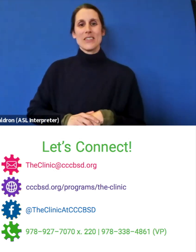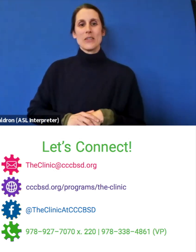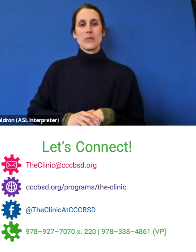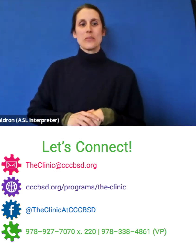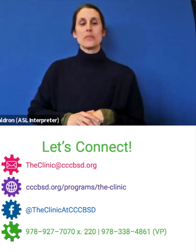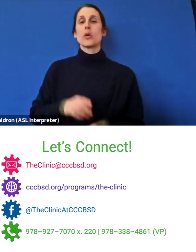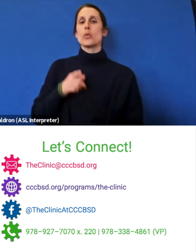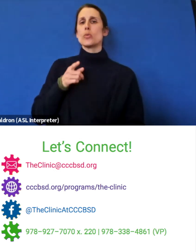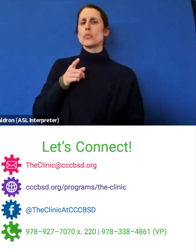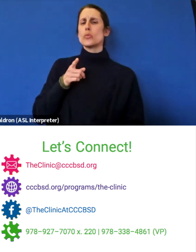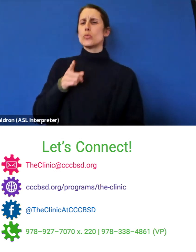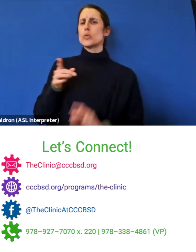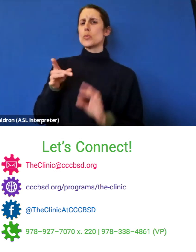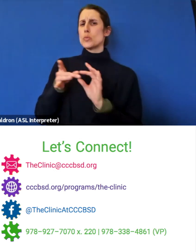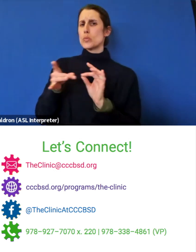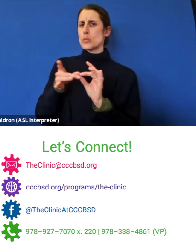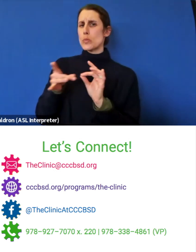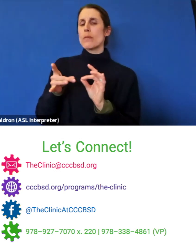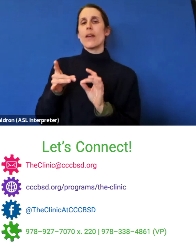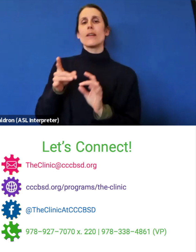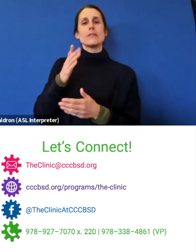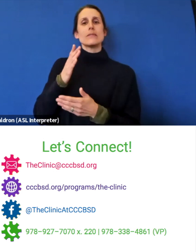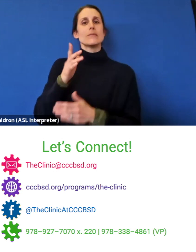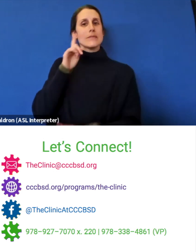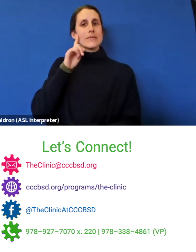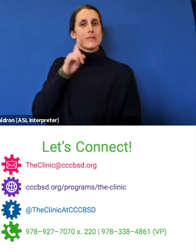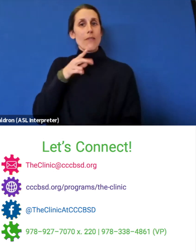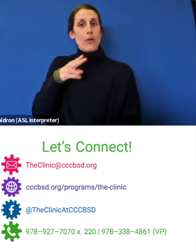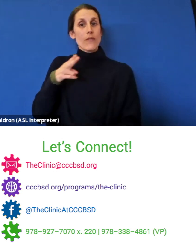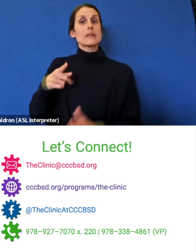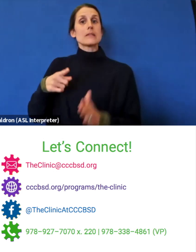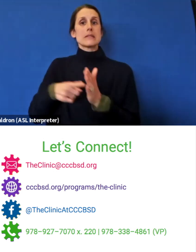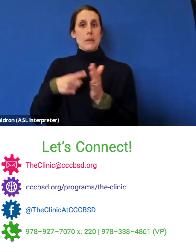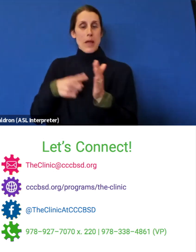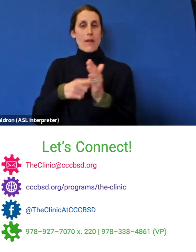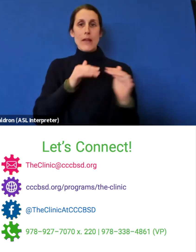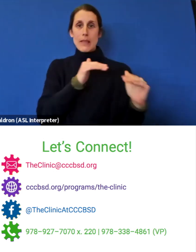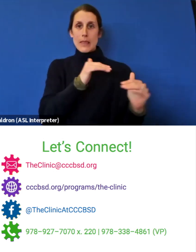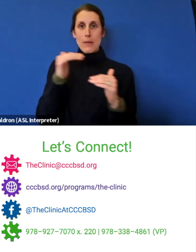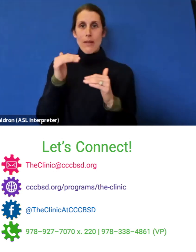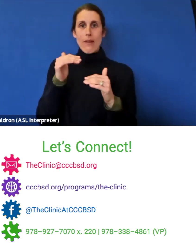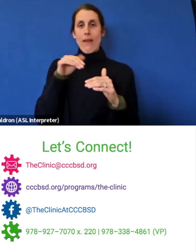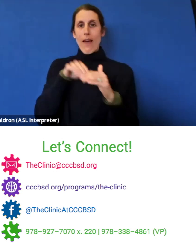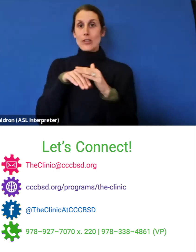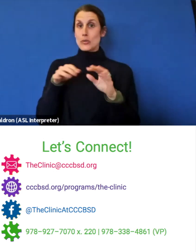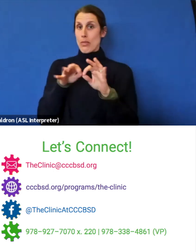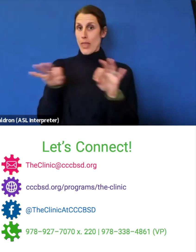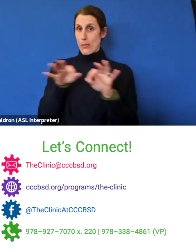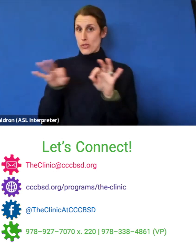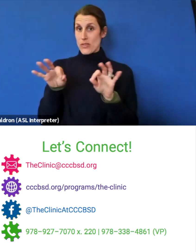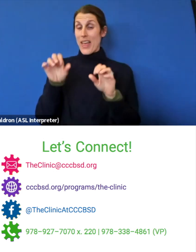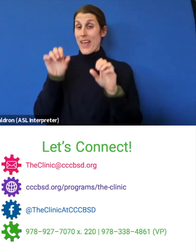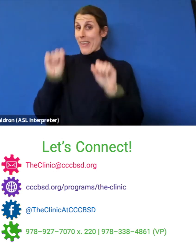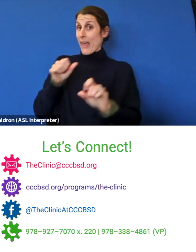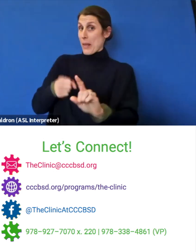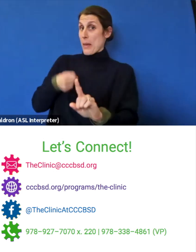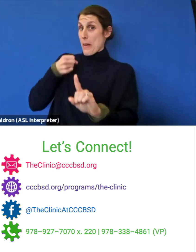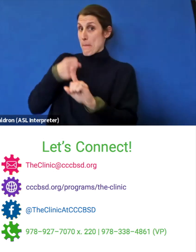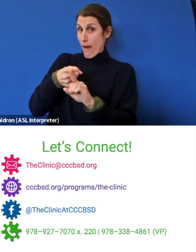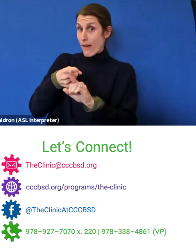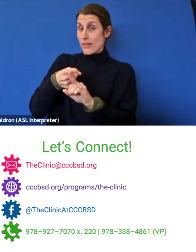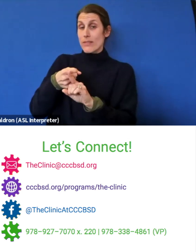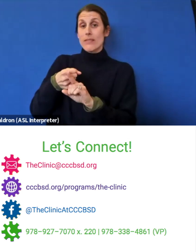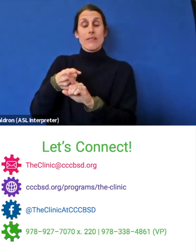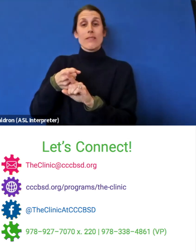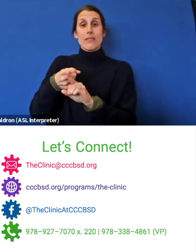limited access to natural conversations and language that may impact their pragmatic skills. I'm wondering about the children